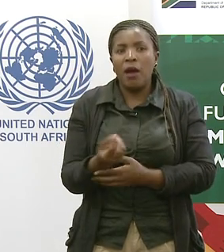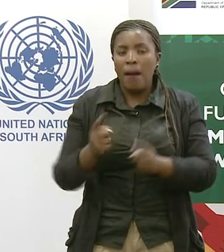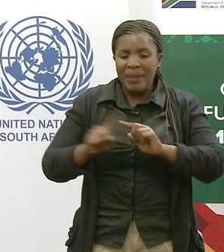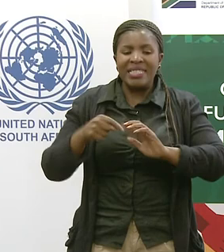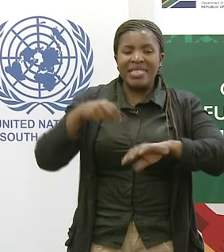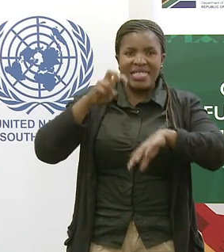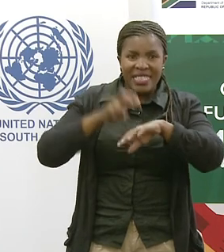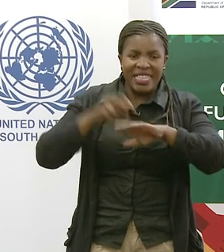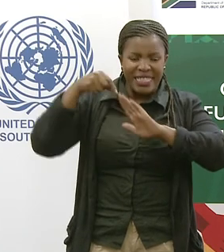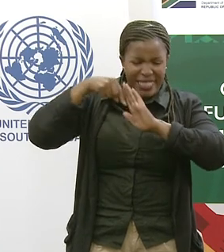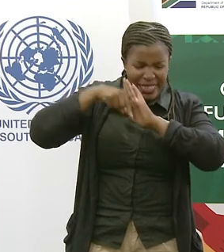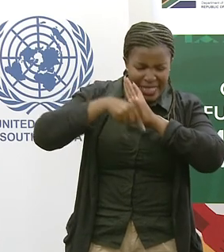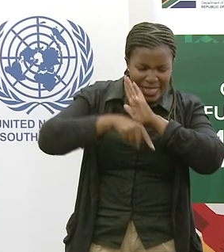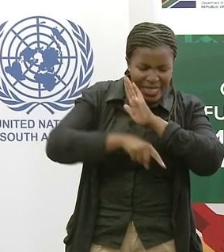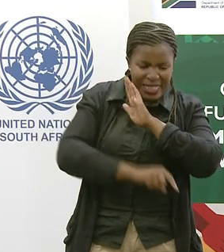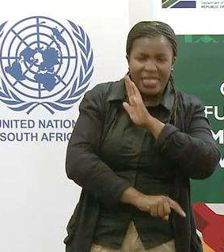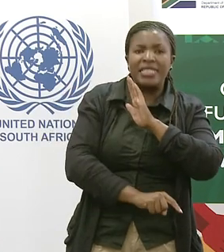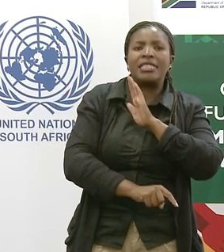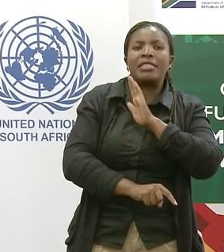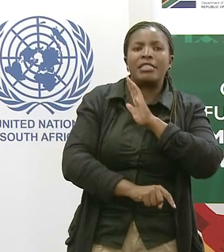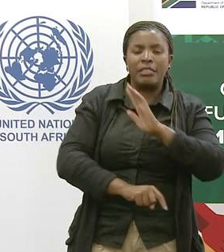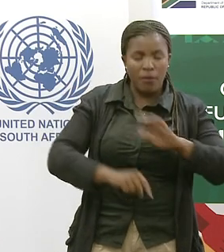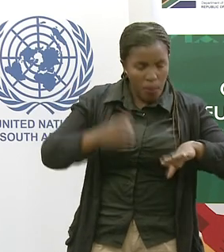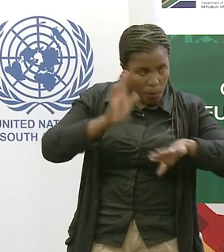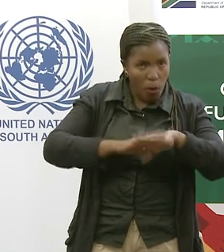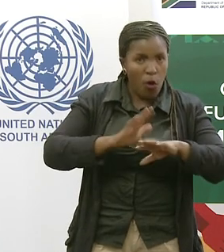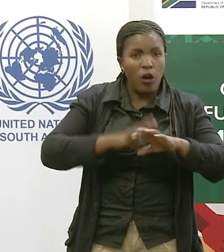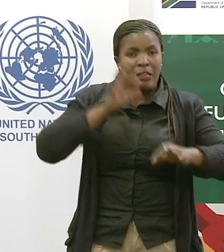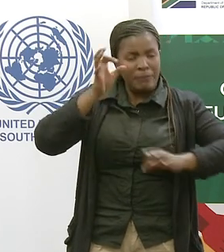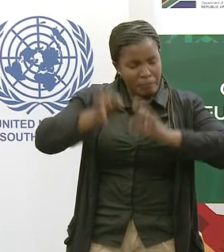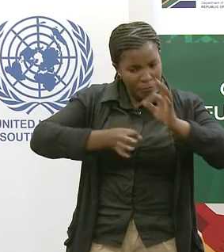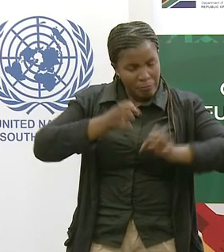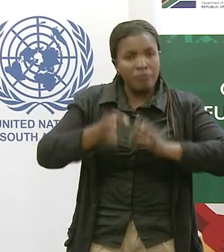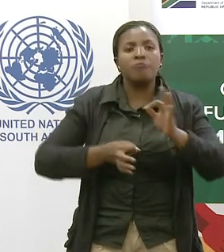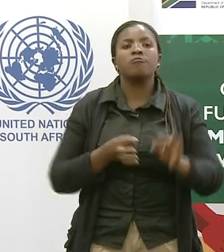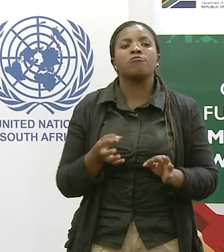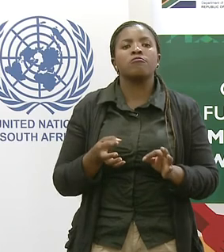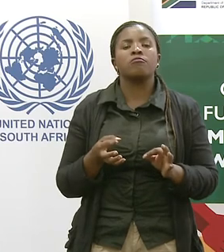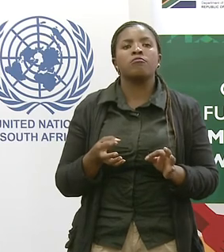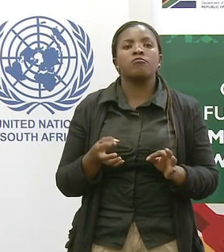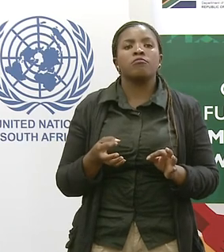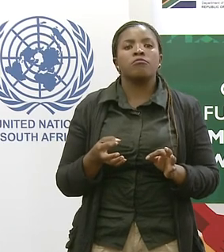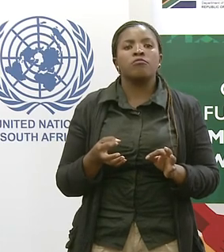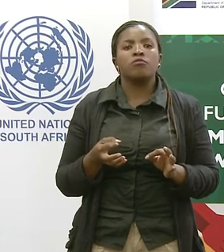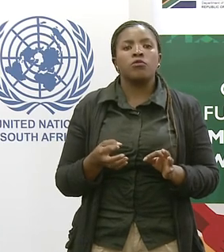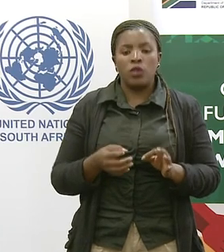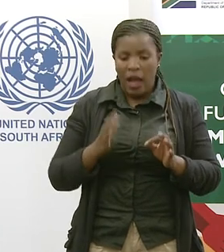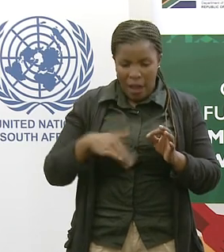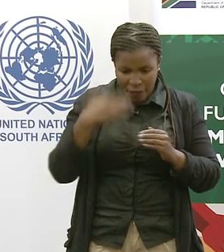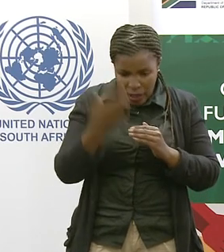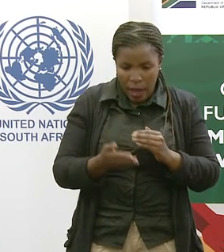of us getting deeper into them so that we can refine them and be able to practically, as you're saying, take them to the next